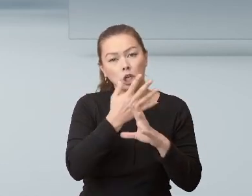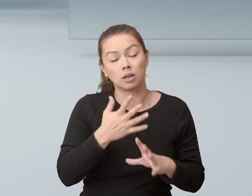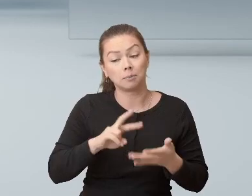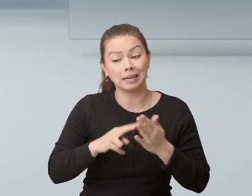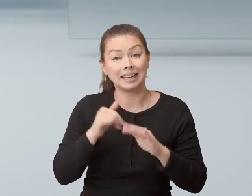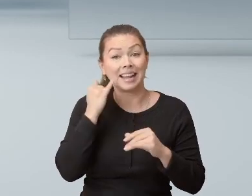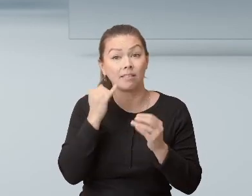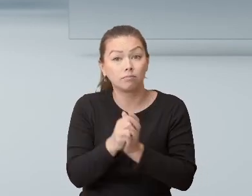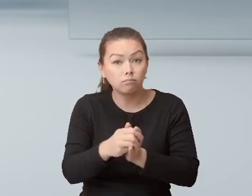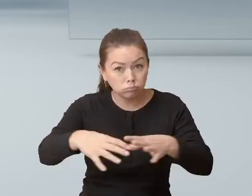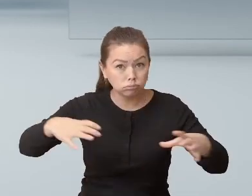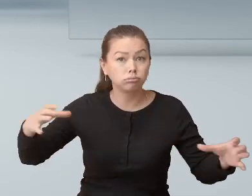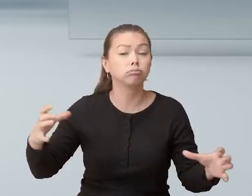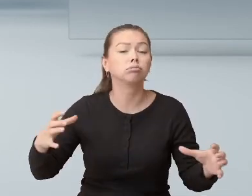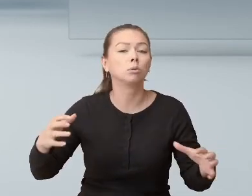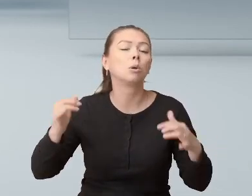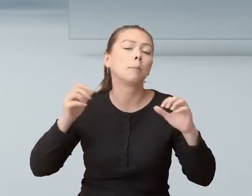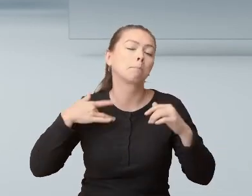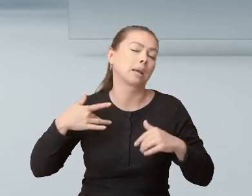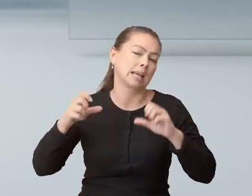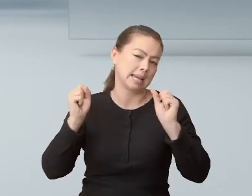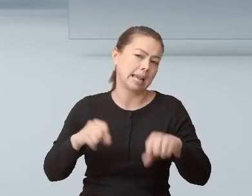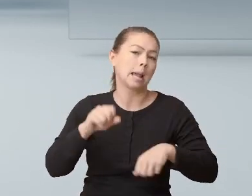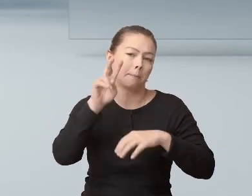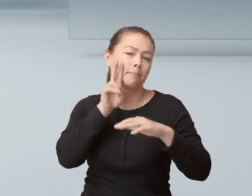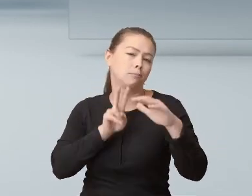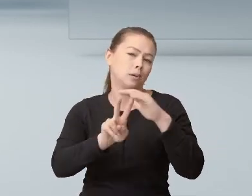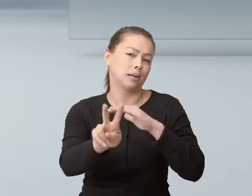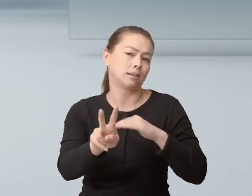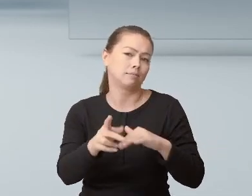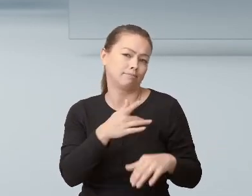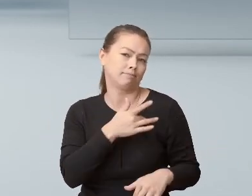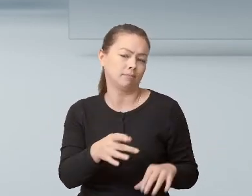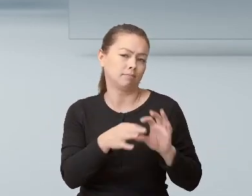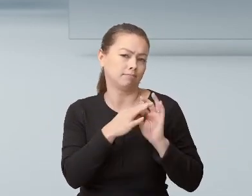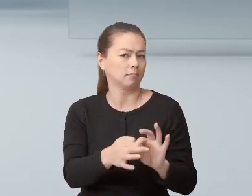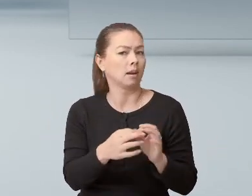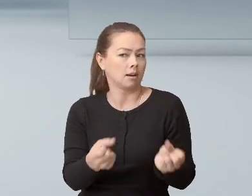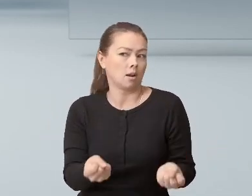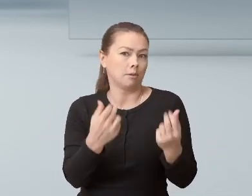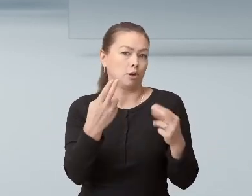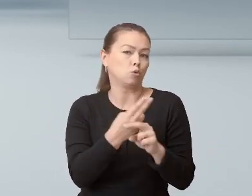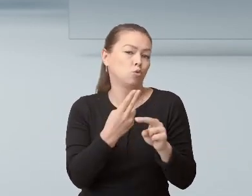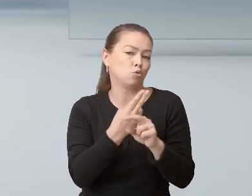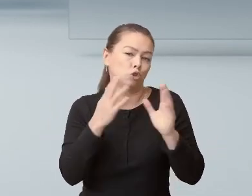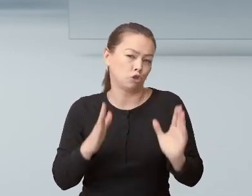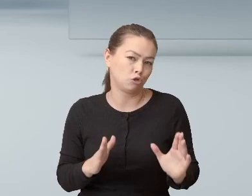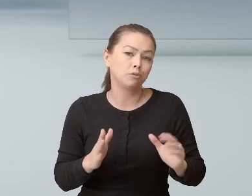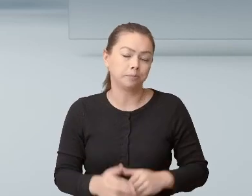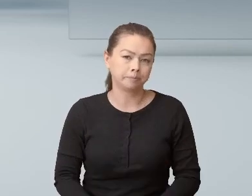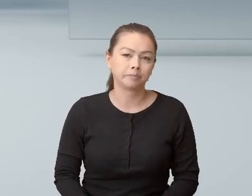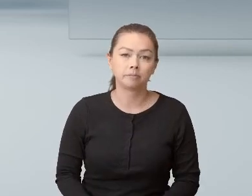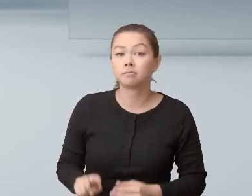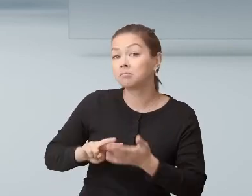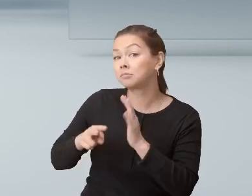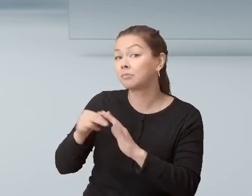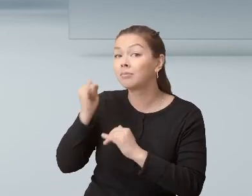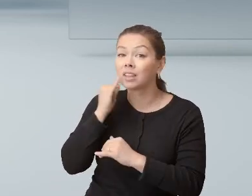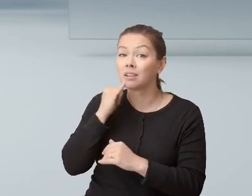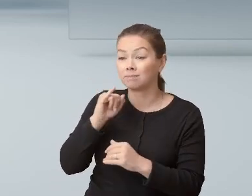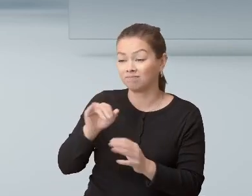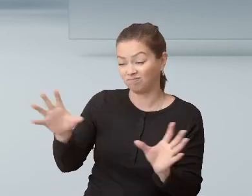the number of users you have typically. Yeah. So when you're looking at the 5-year total cost of ownership, it's pretty attractive.